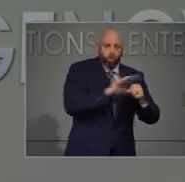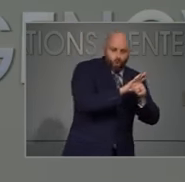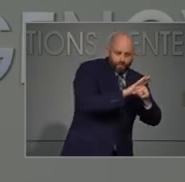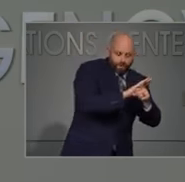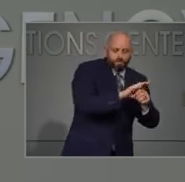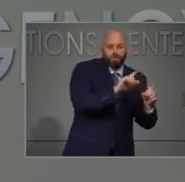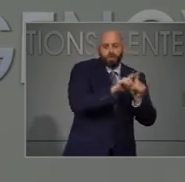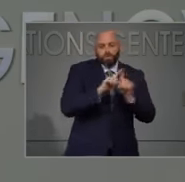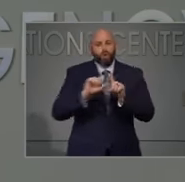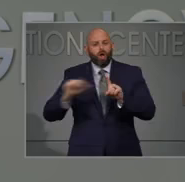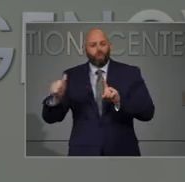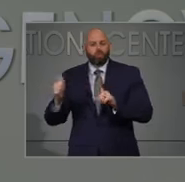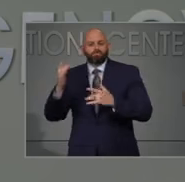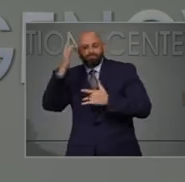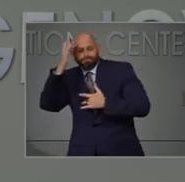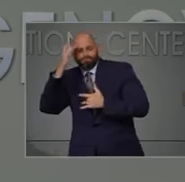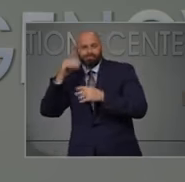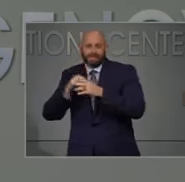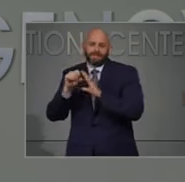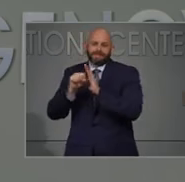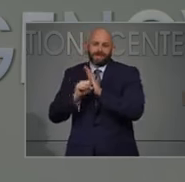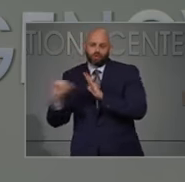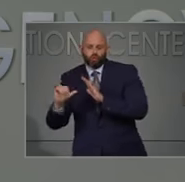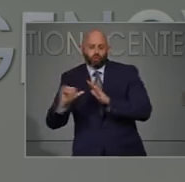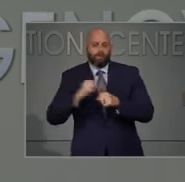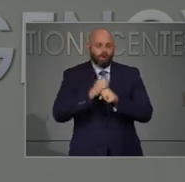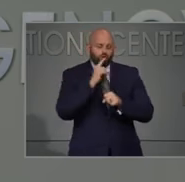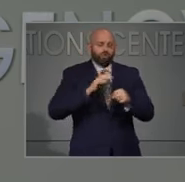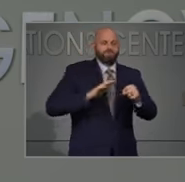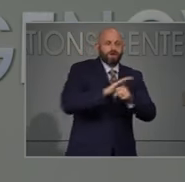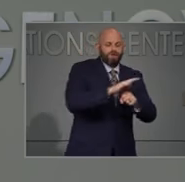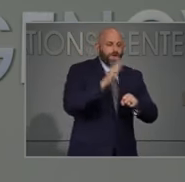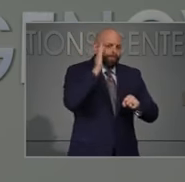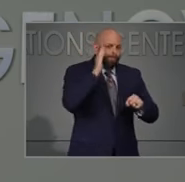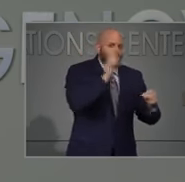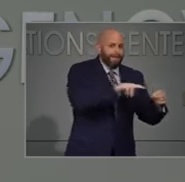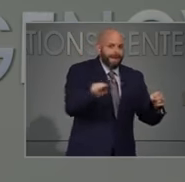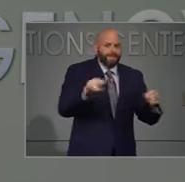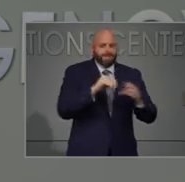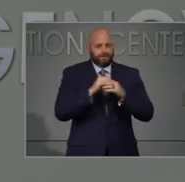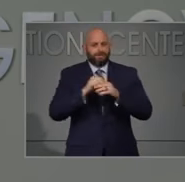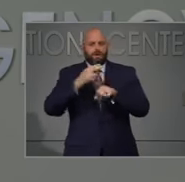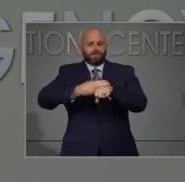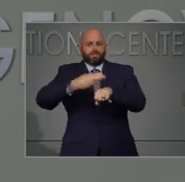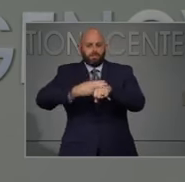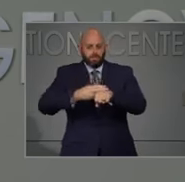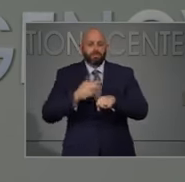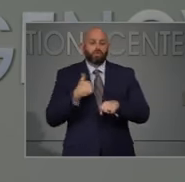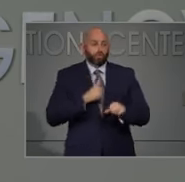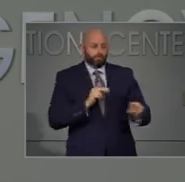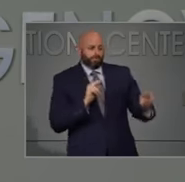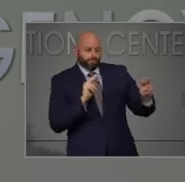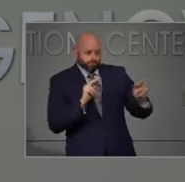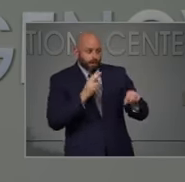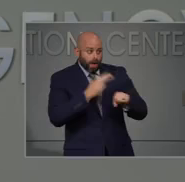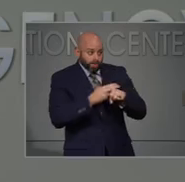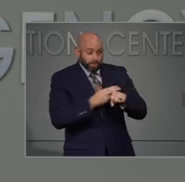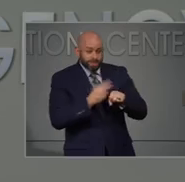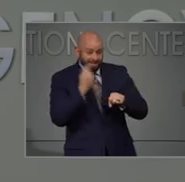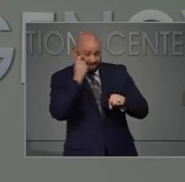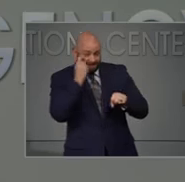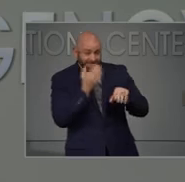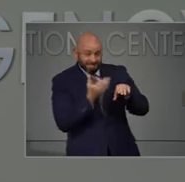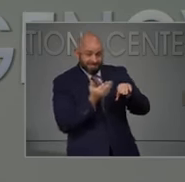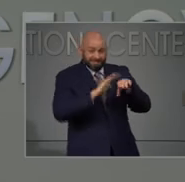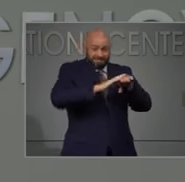need for our state. So that's what we are continuing to watch. It's why, as we looked at the hospitalizations and we saw that tick up, we gave